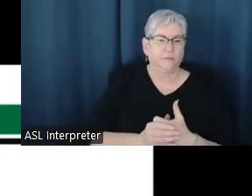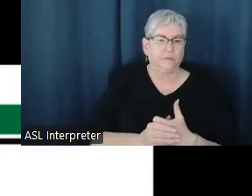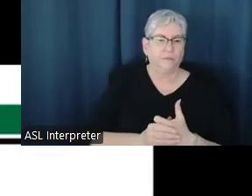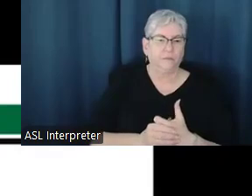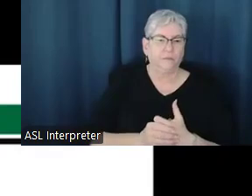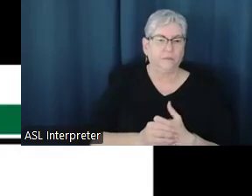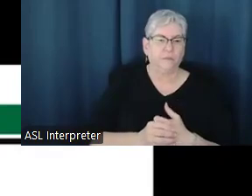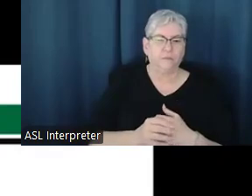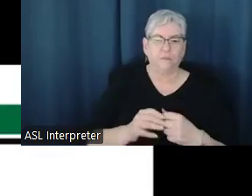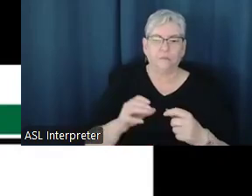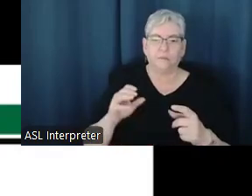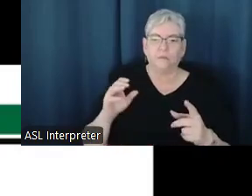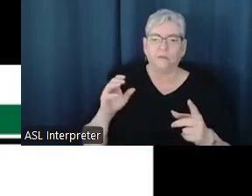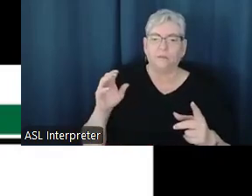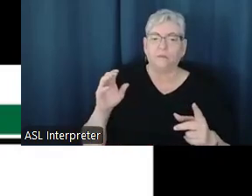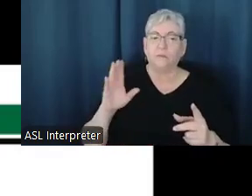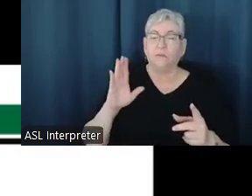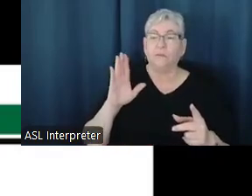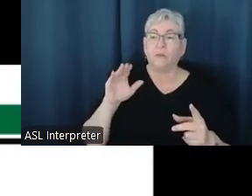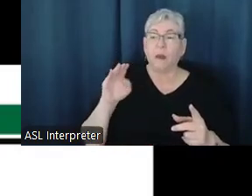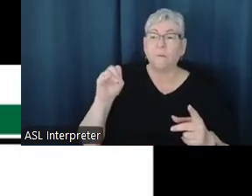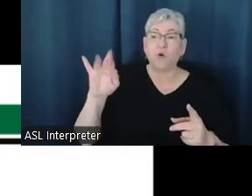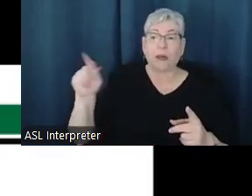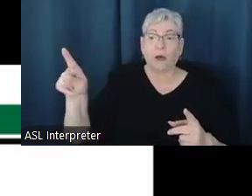Maria, as you see things come in, can you let us know?